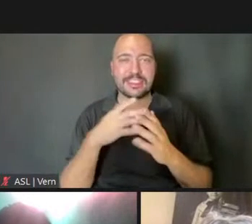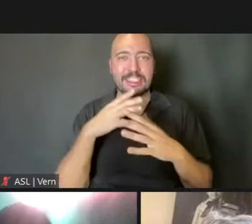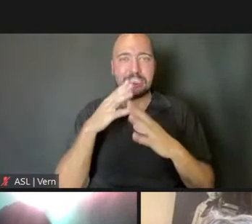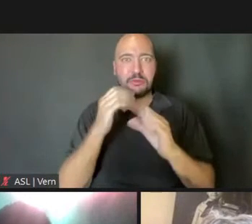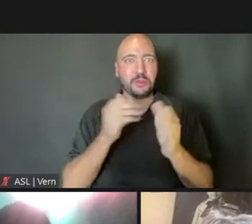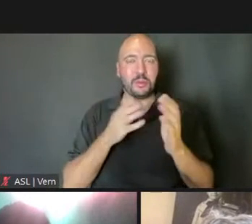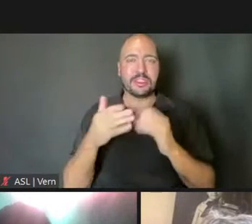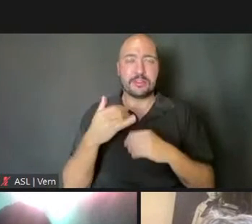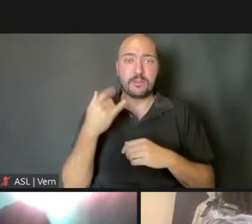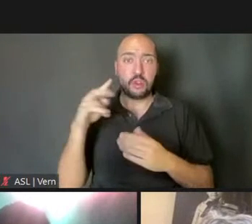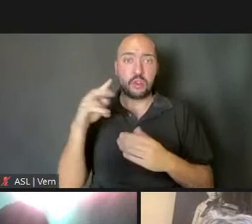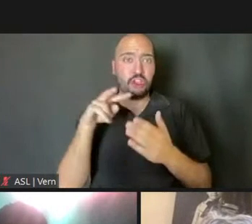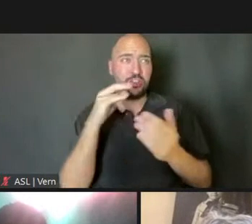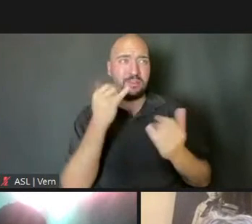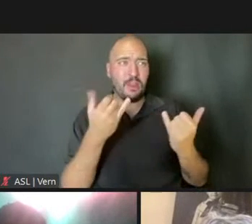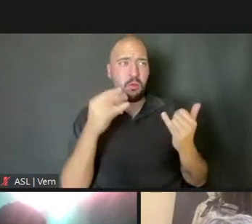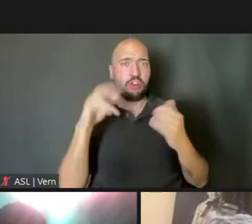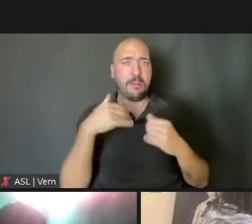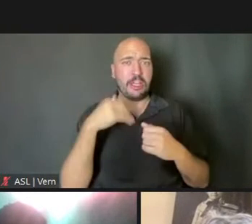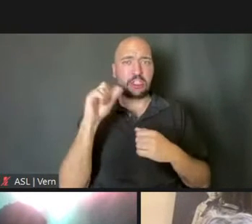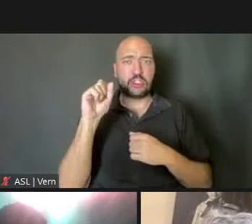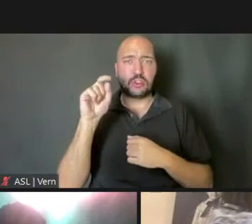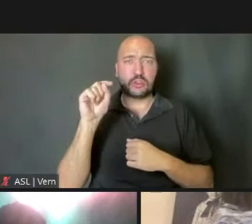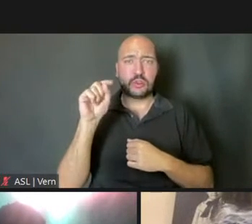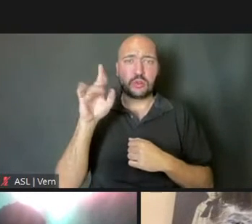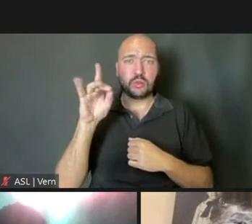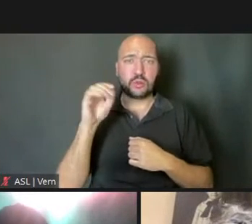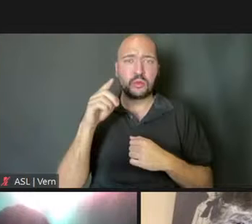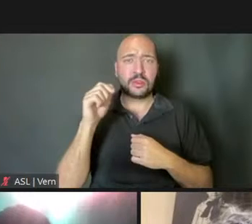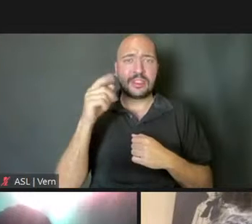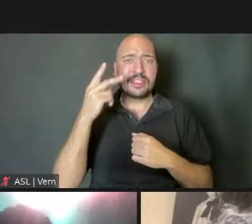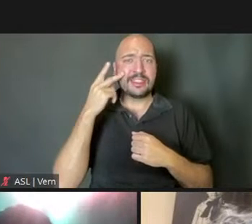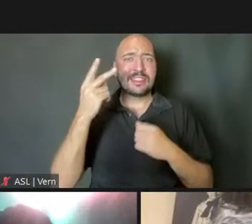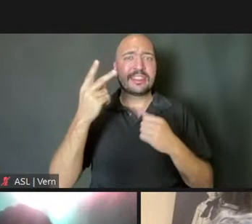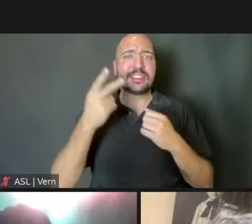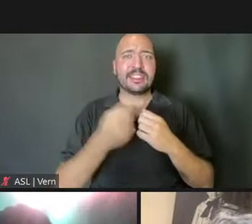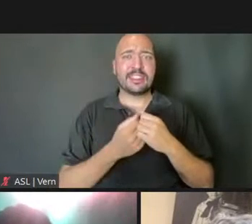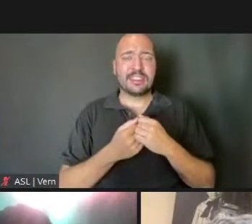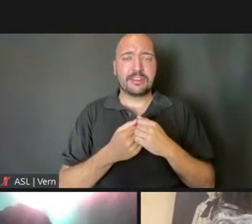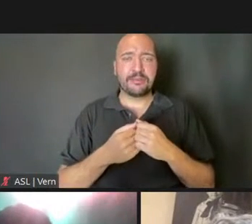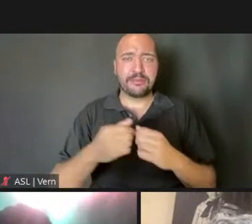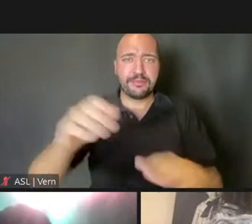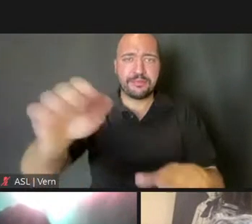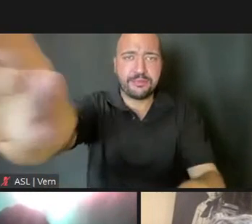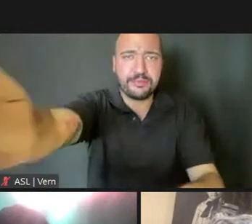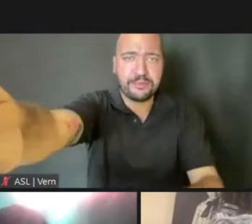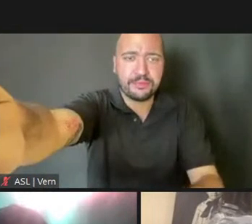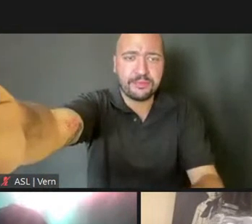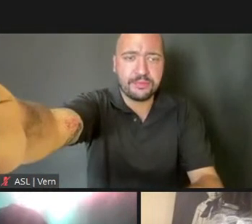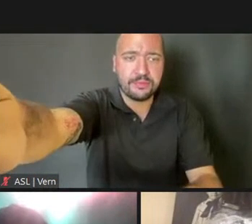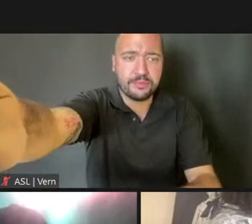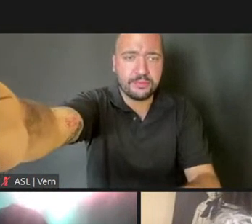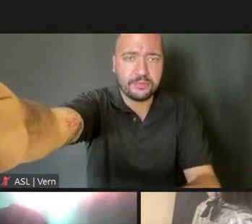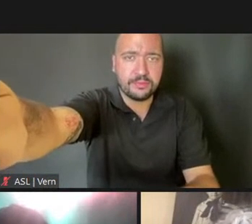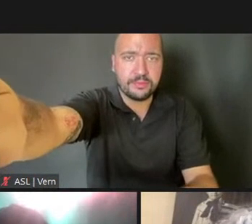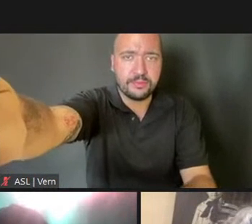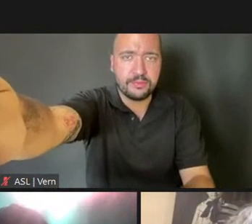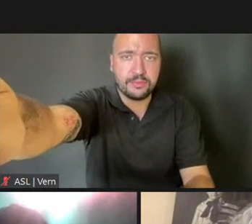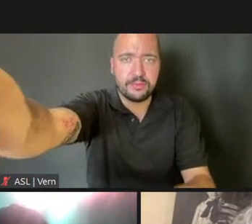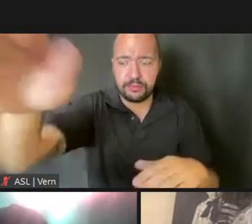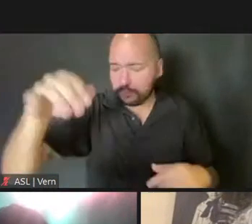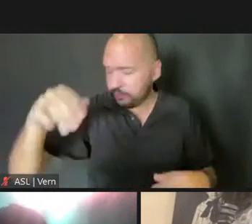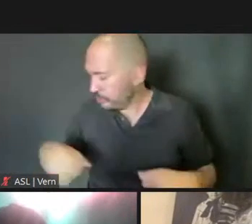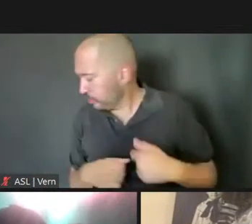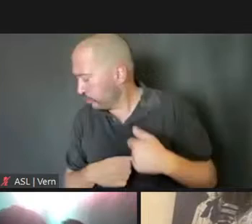my studio, you can see just a few pieces that I pulled out from my practice. So